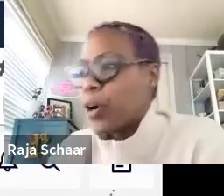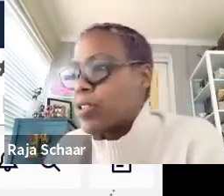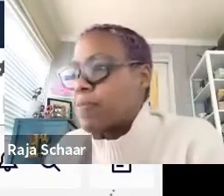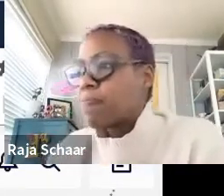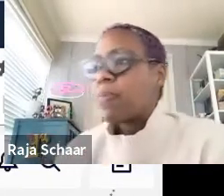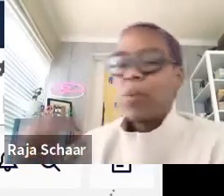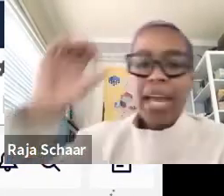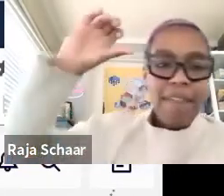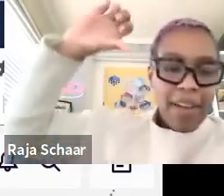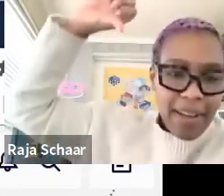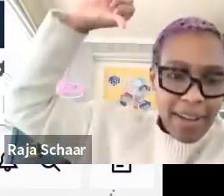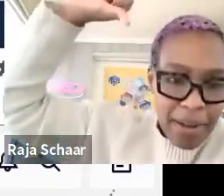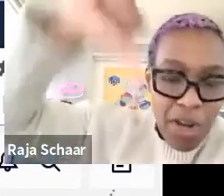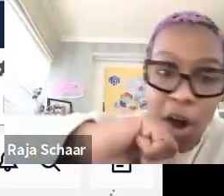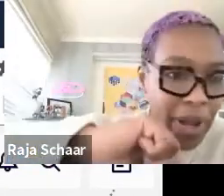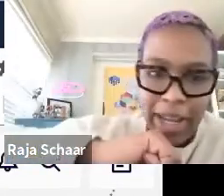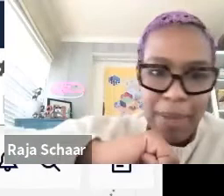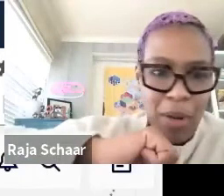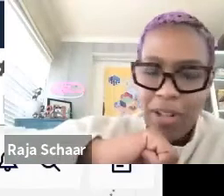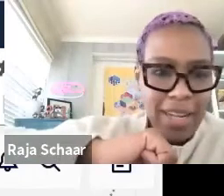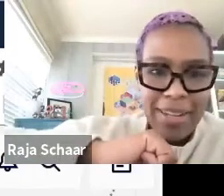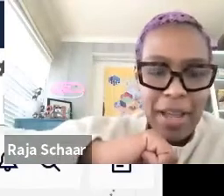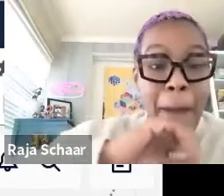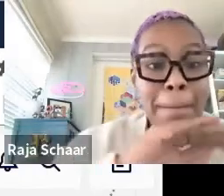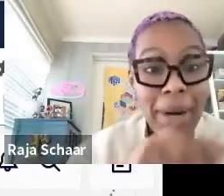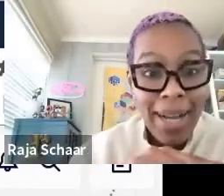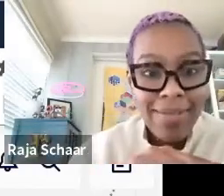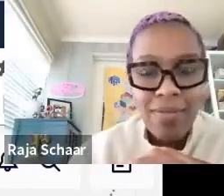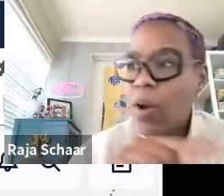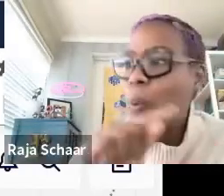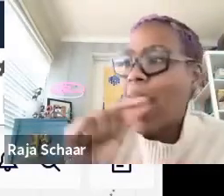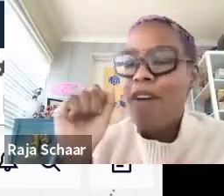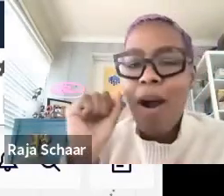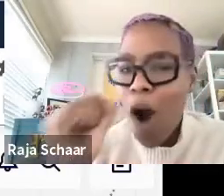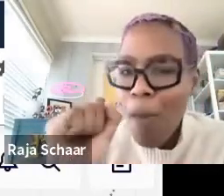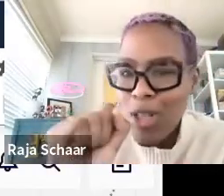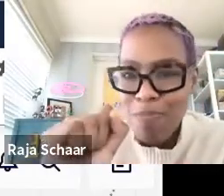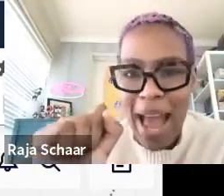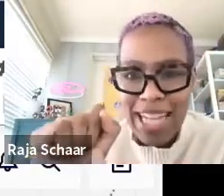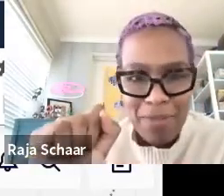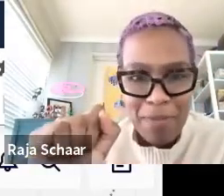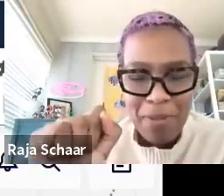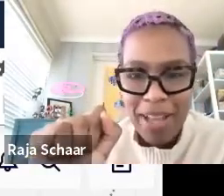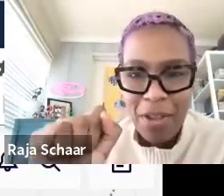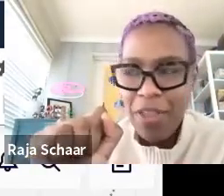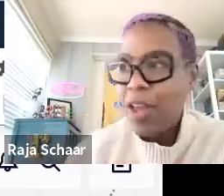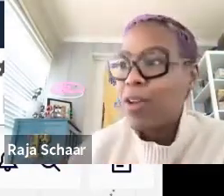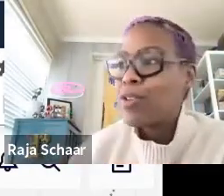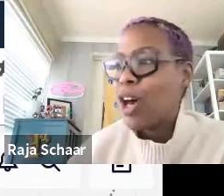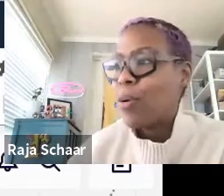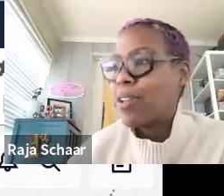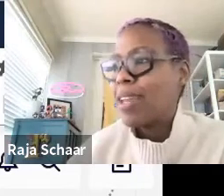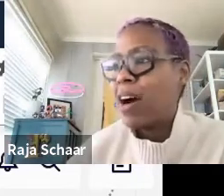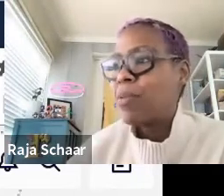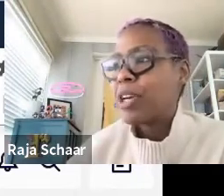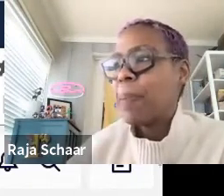our world. We have no income equality, but we have almost maximum public health.